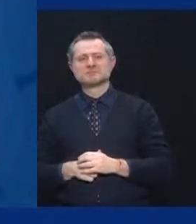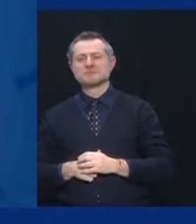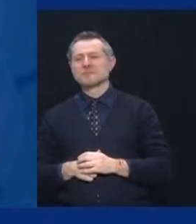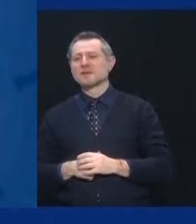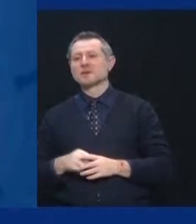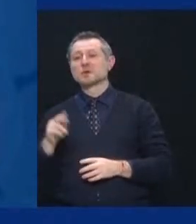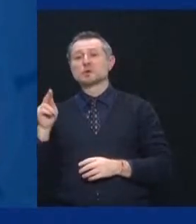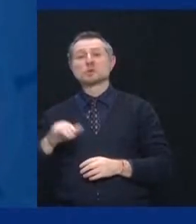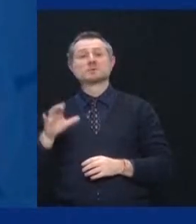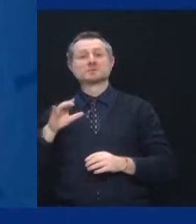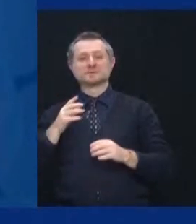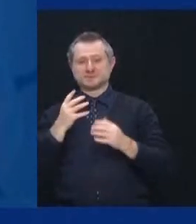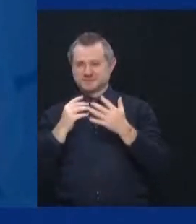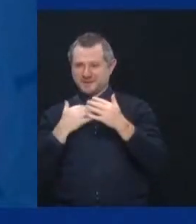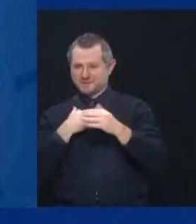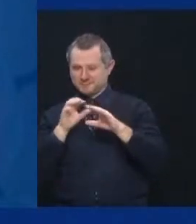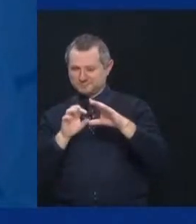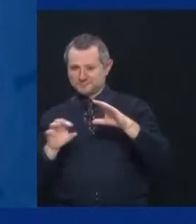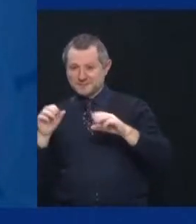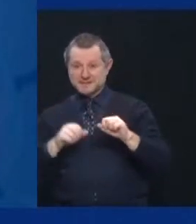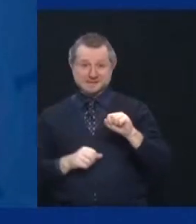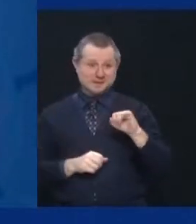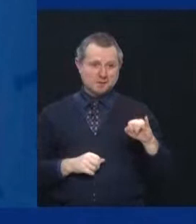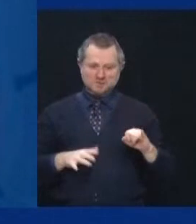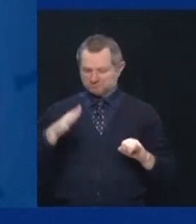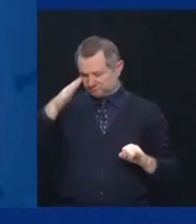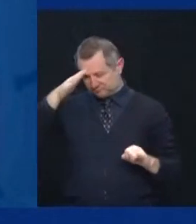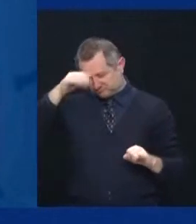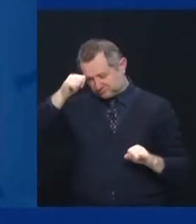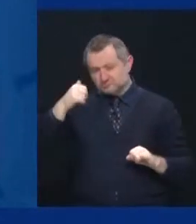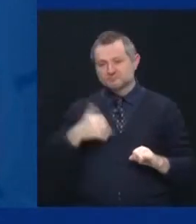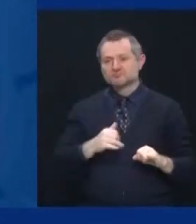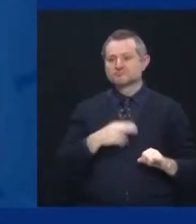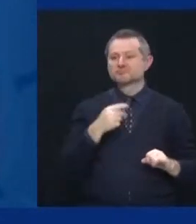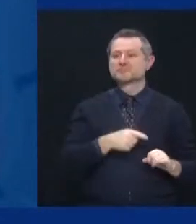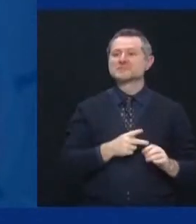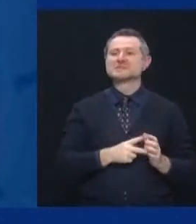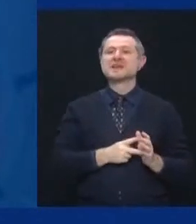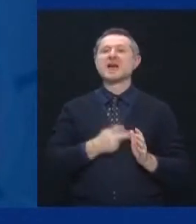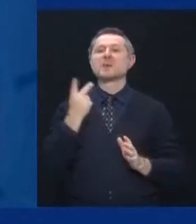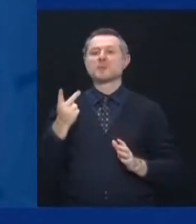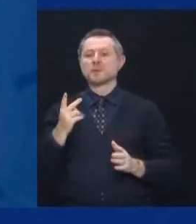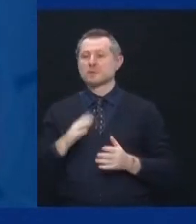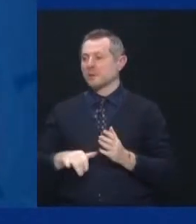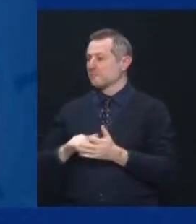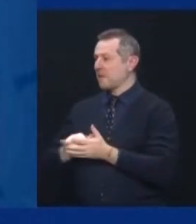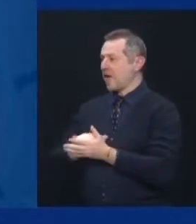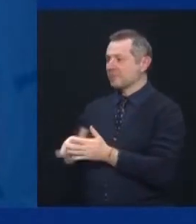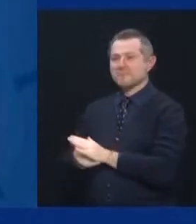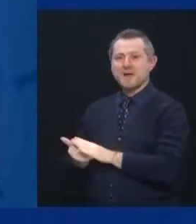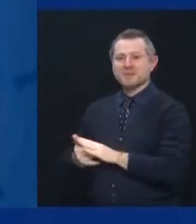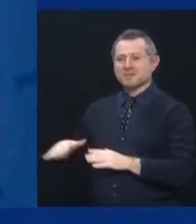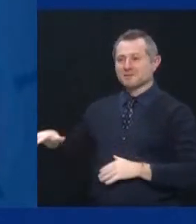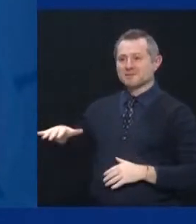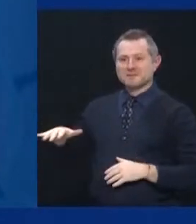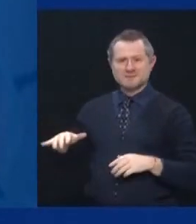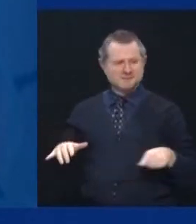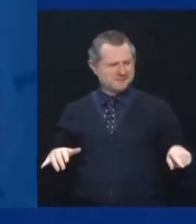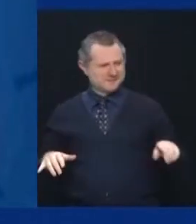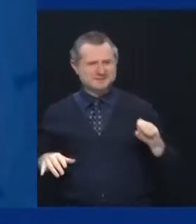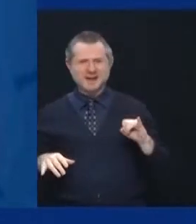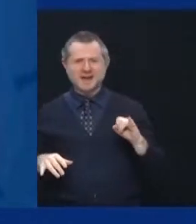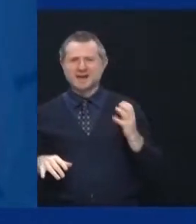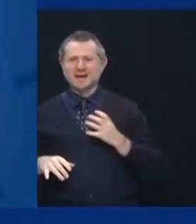City, still Staten Island, double what Manhattan is. They're several